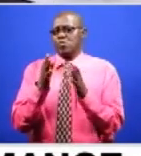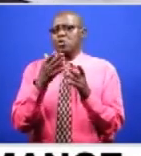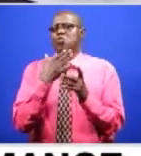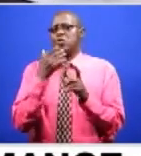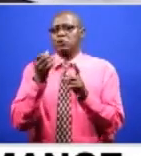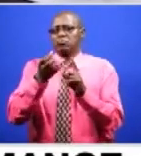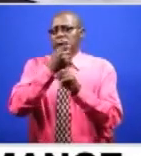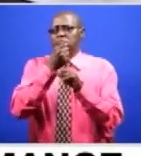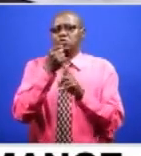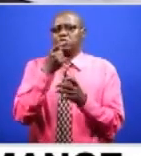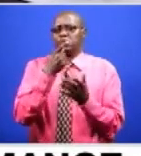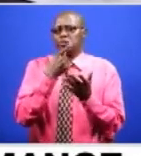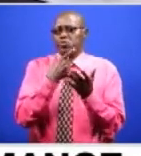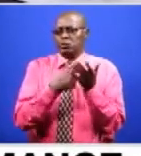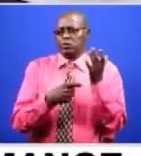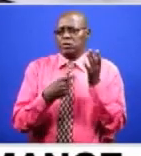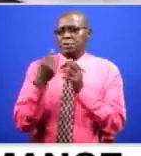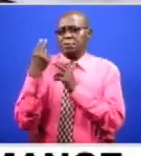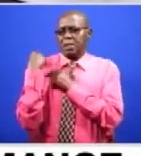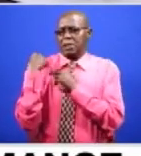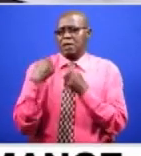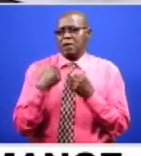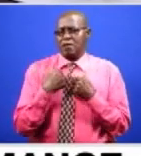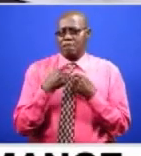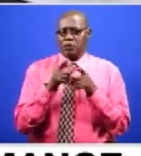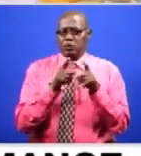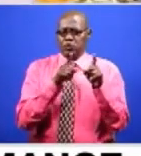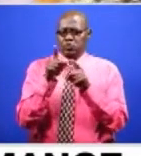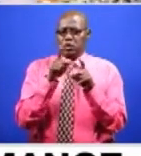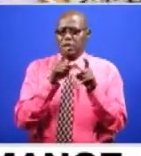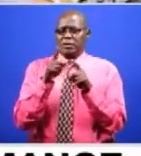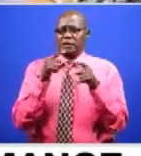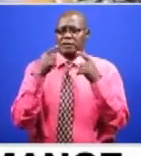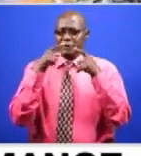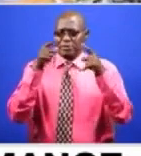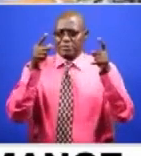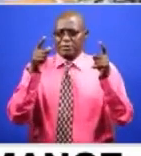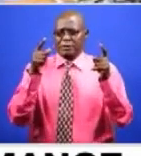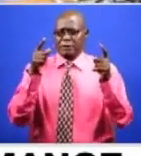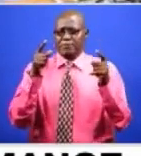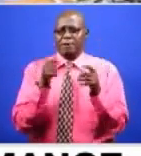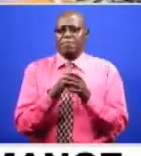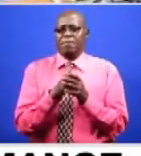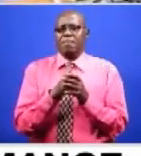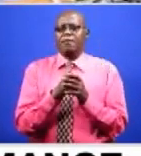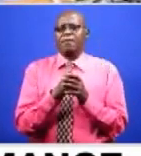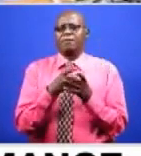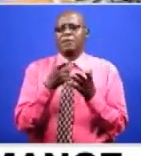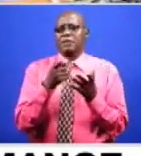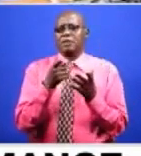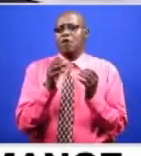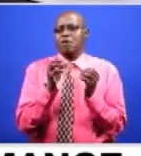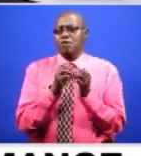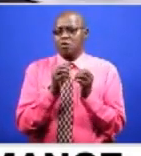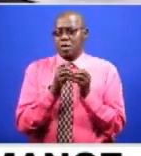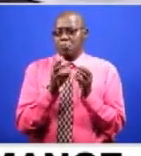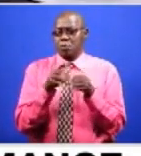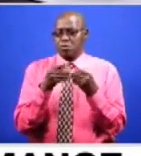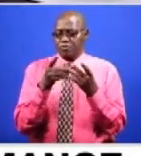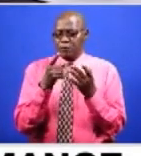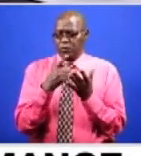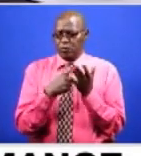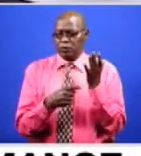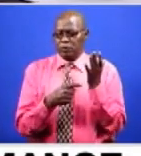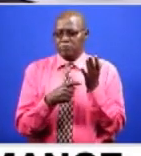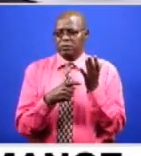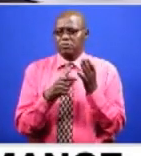the mandate that they have, which is to ensure that tourism is thriving for the destination. What a forum like this provides us with is an opportunity